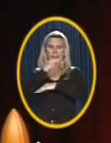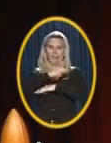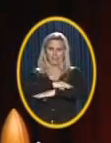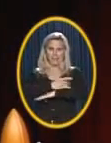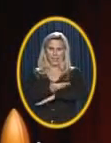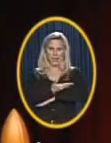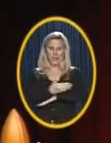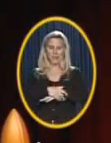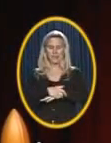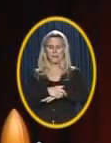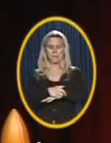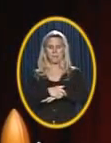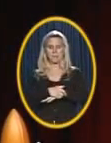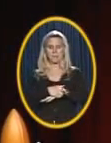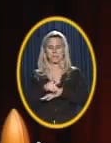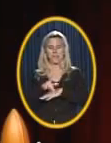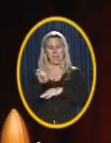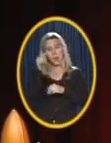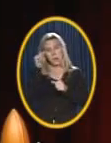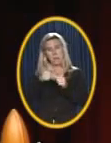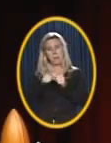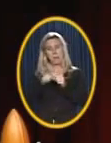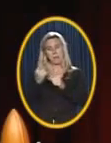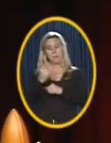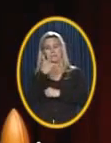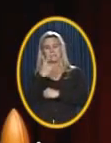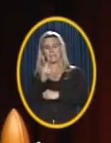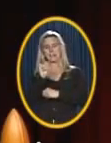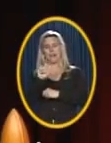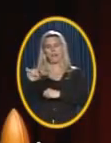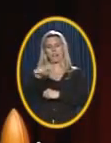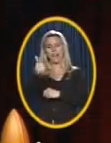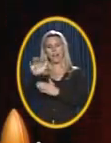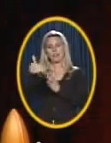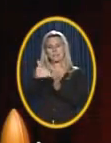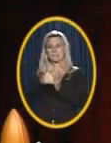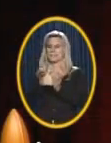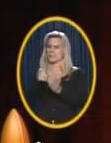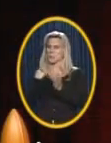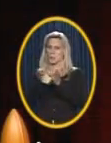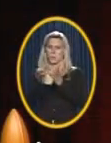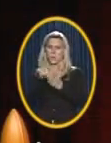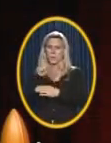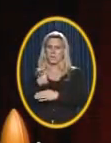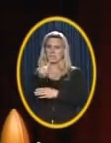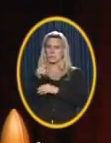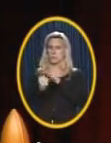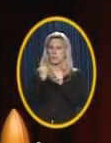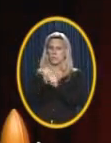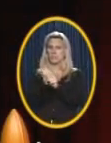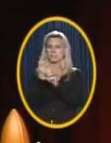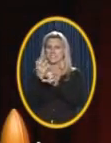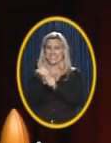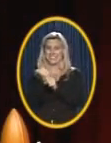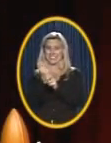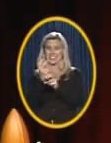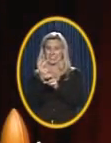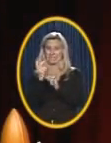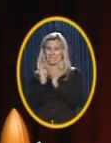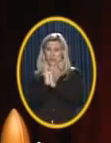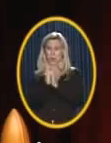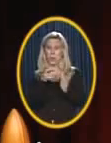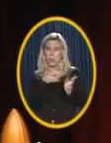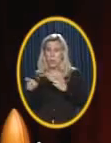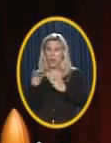Caprian telling all of the other NASA centers it was going to take at least 2 years to get that thing ready to fly. And nobody else wanted to hear that,